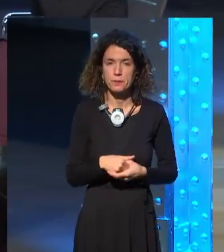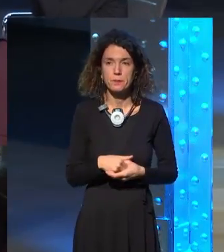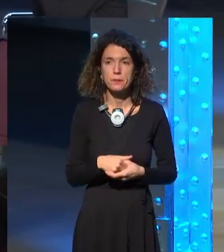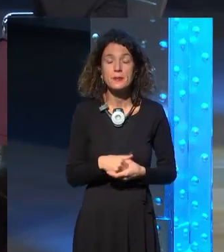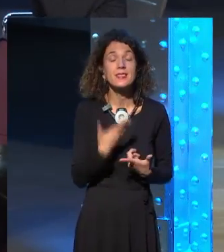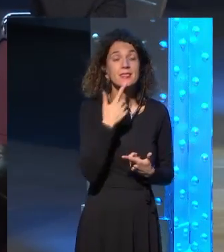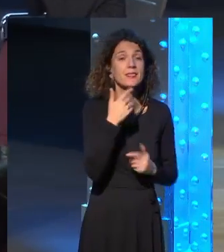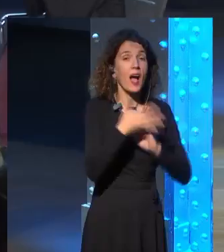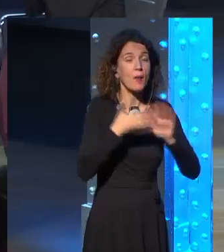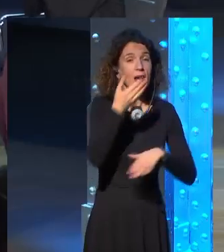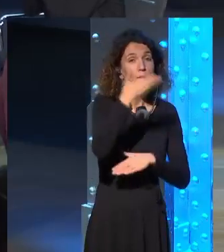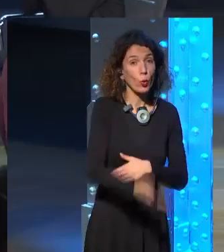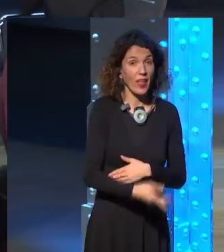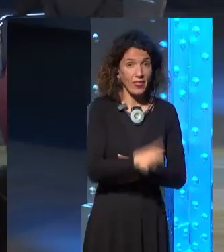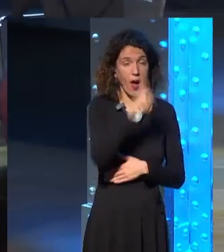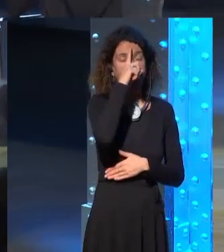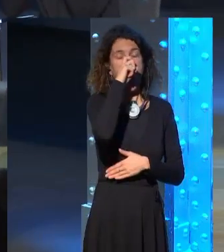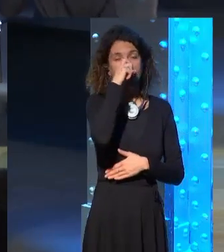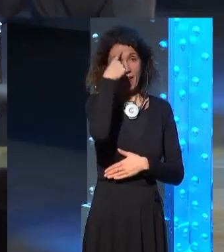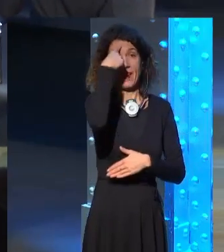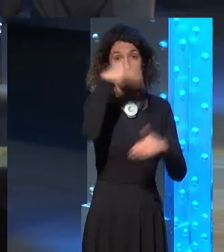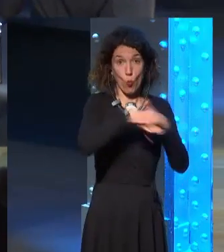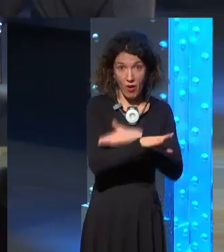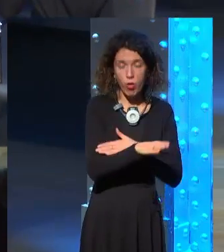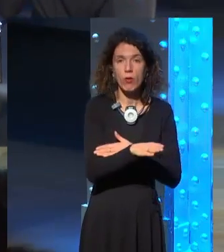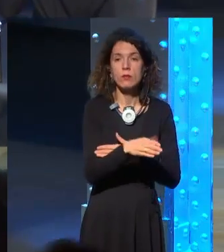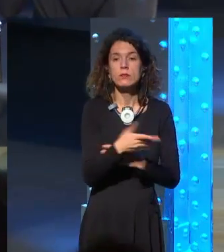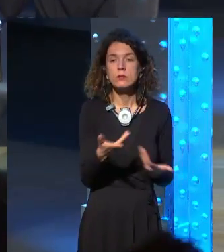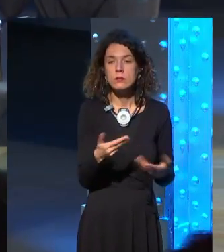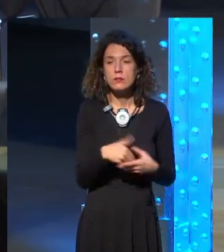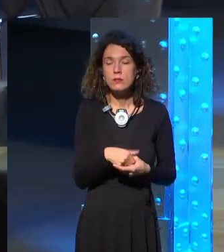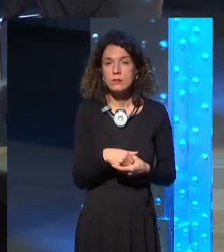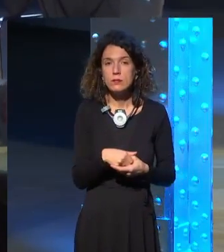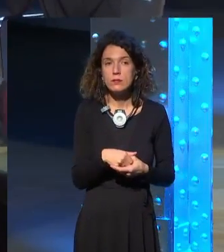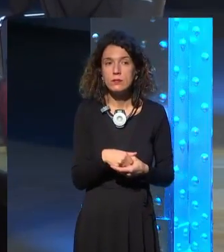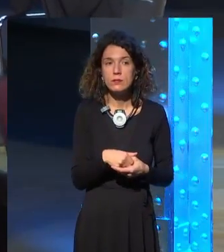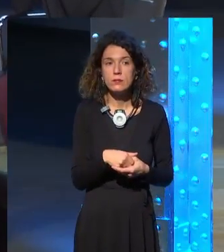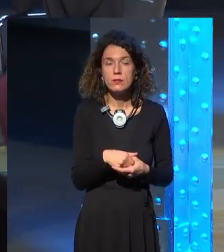Sobre la importancia de los recuerdos. About the importance of memories.